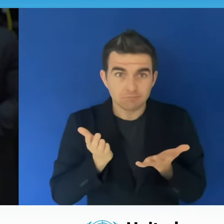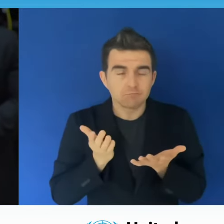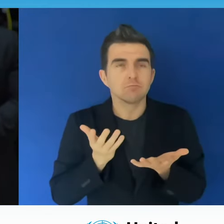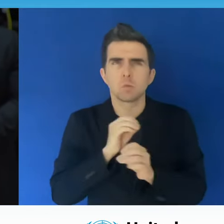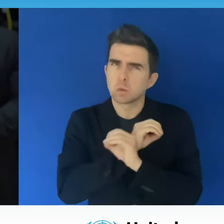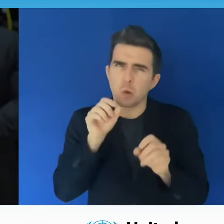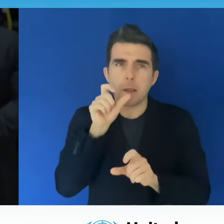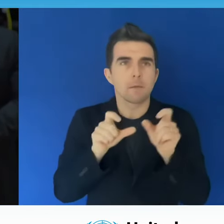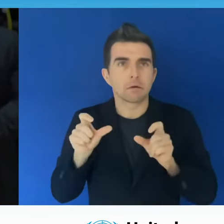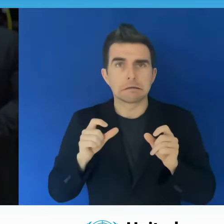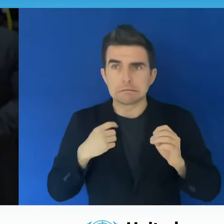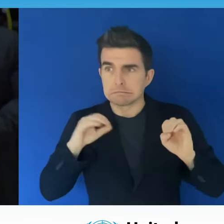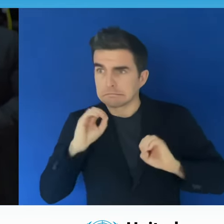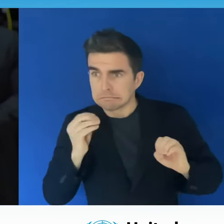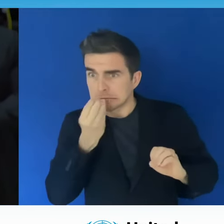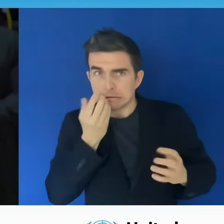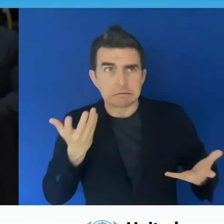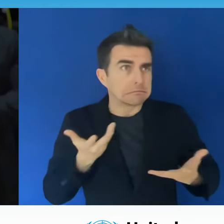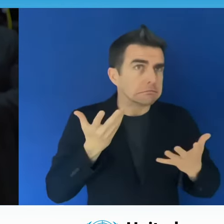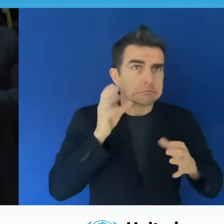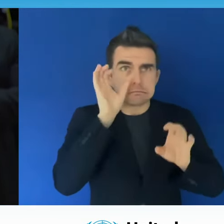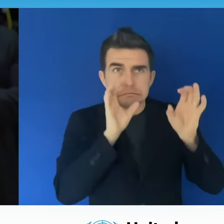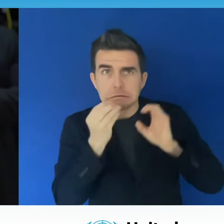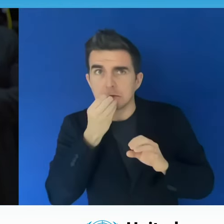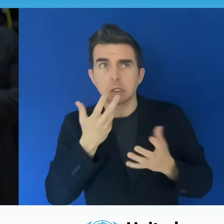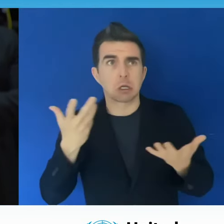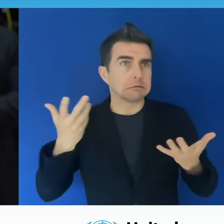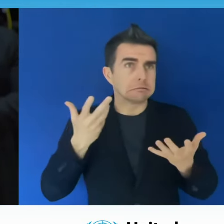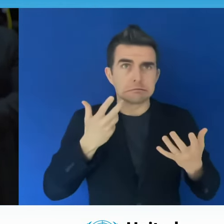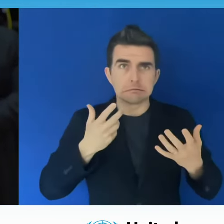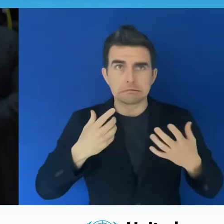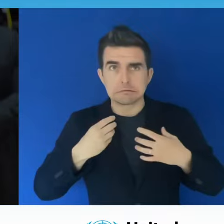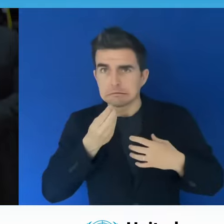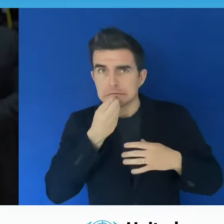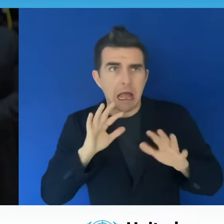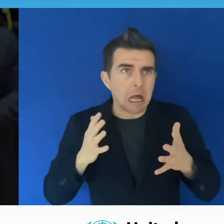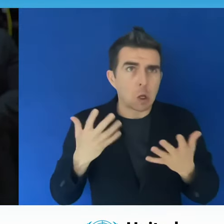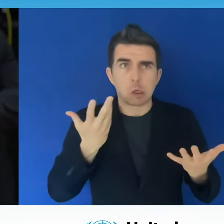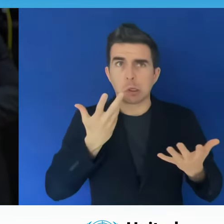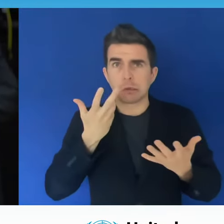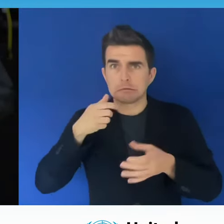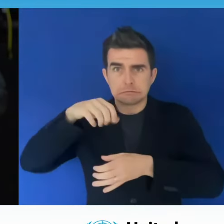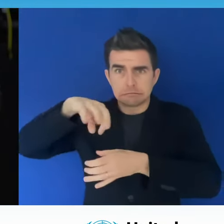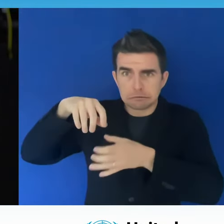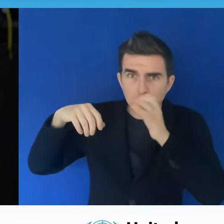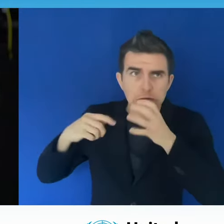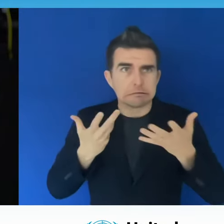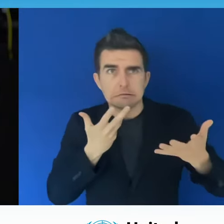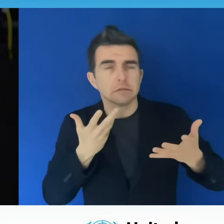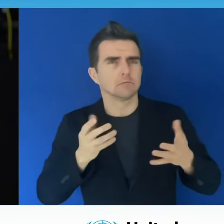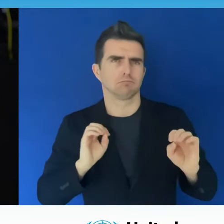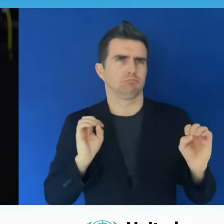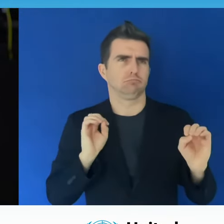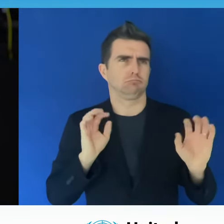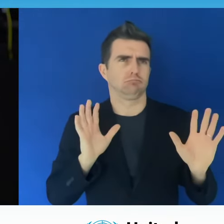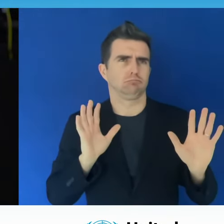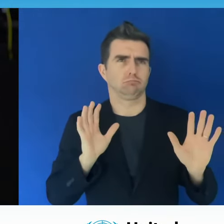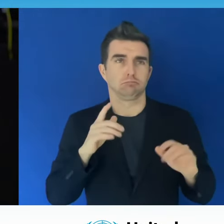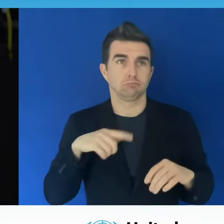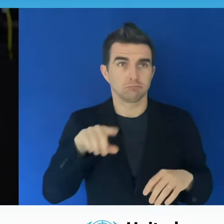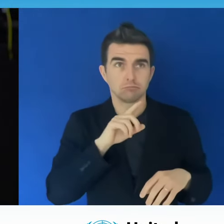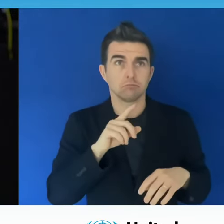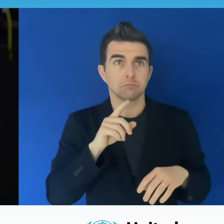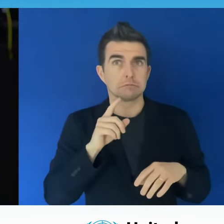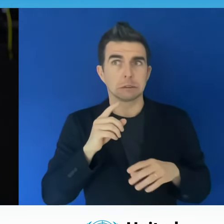no child has to go to work instead of going to school, and where poverty does not force youth to emigrate to other